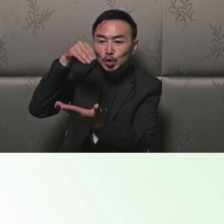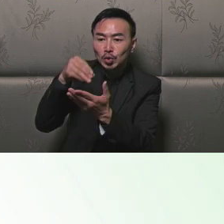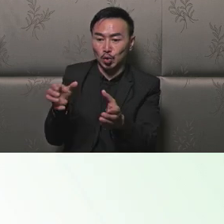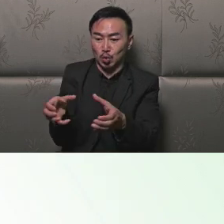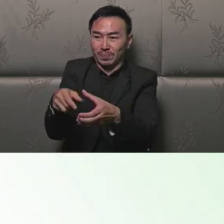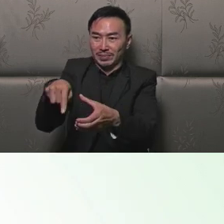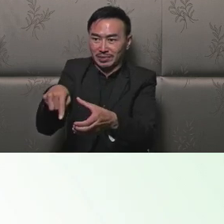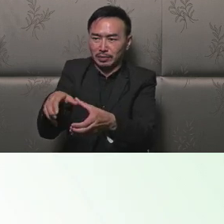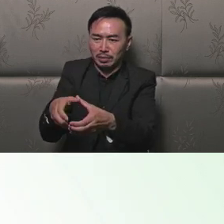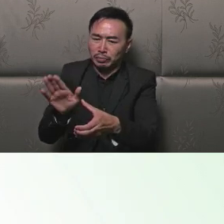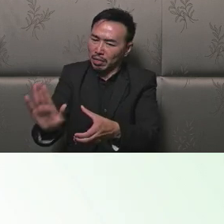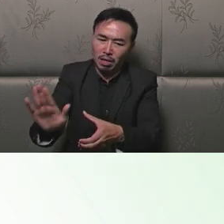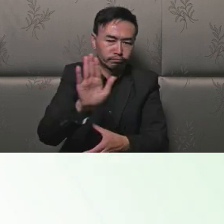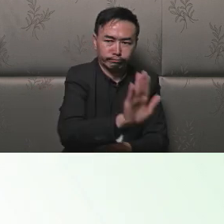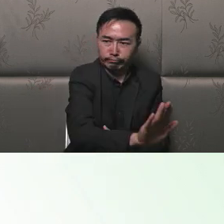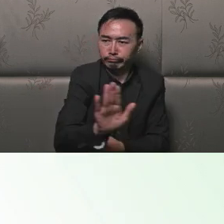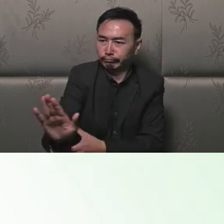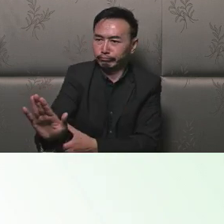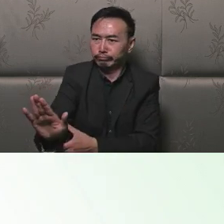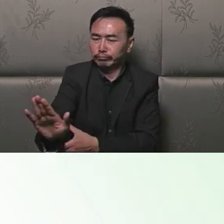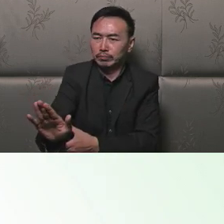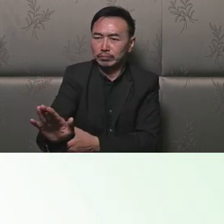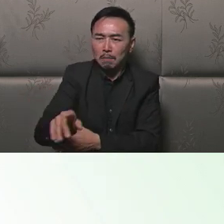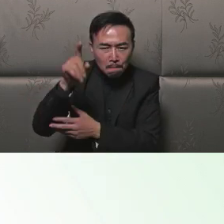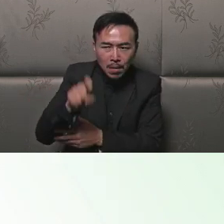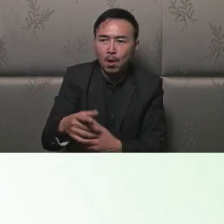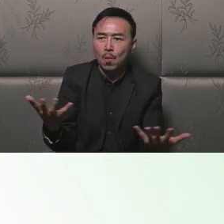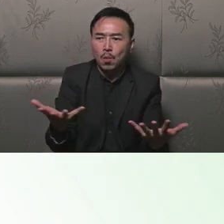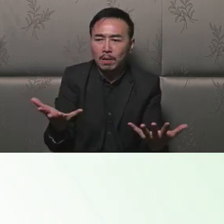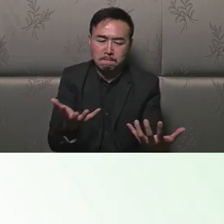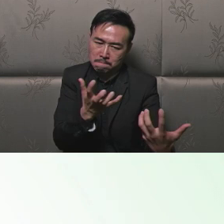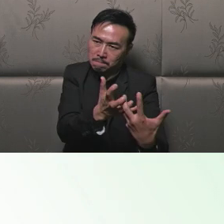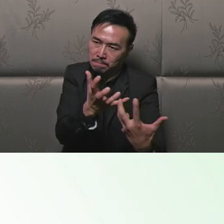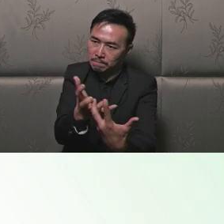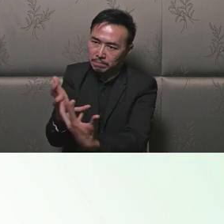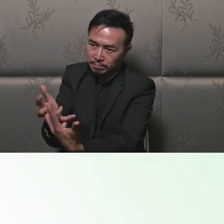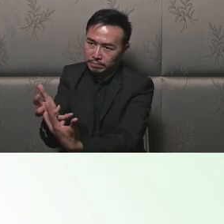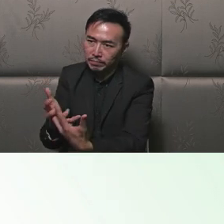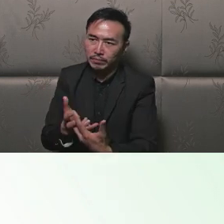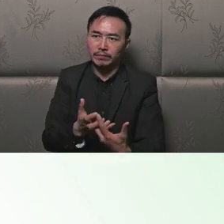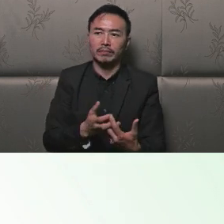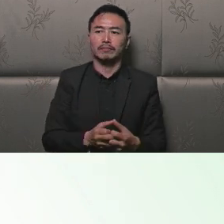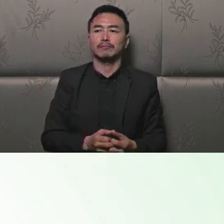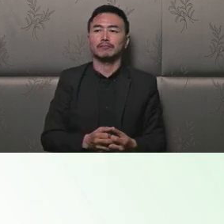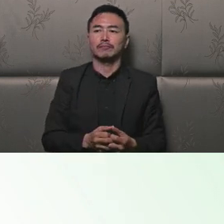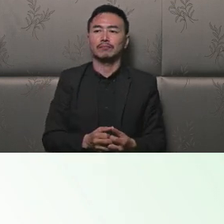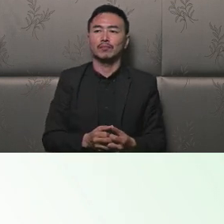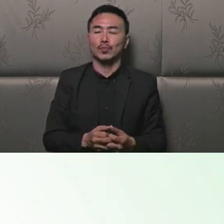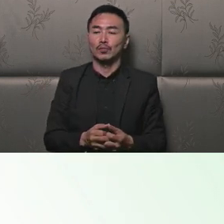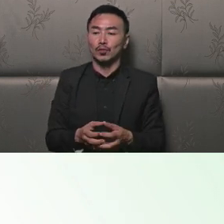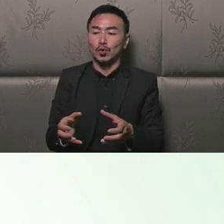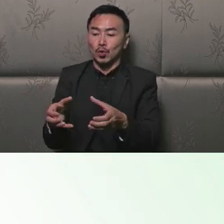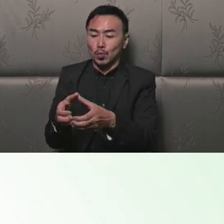only for the indigenous learners. It is for the mainstream class. Sometimes we have 100%, but sometimes we